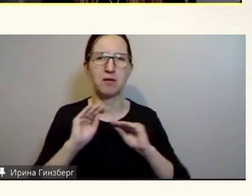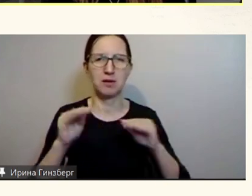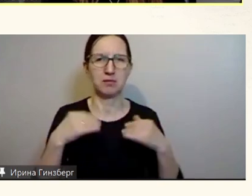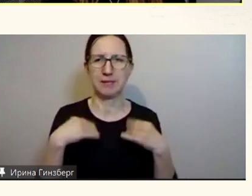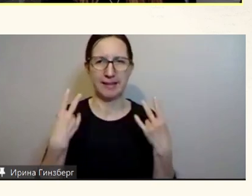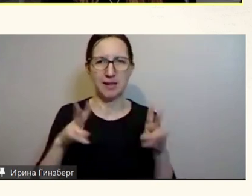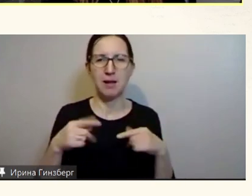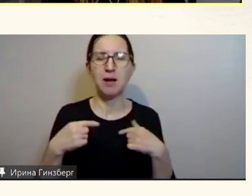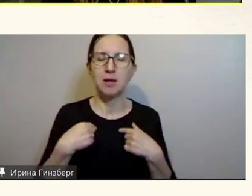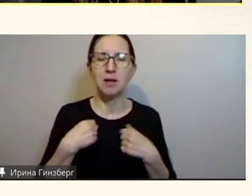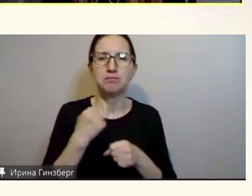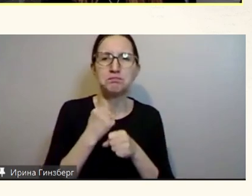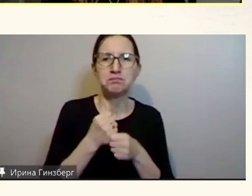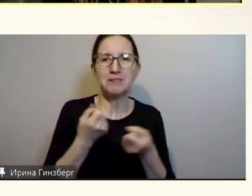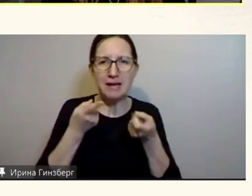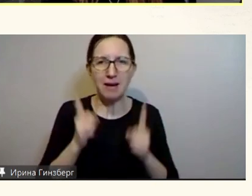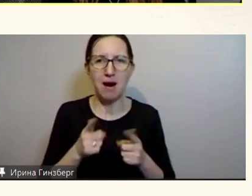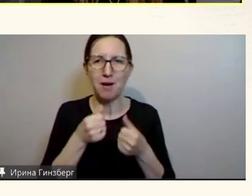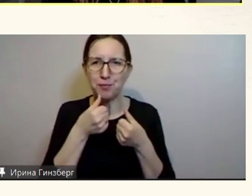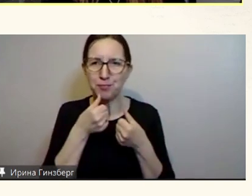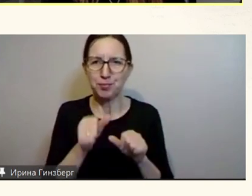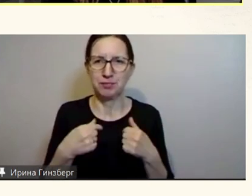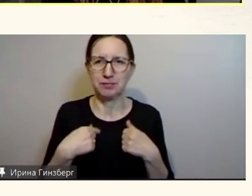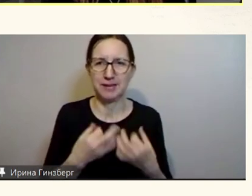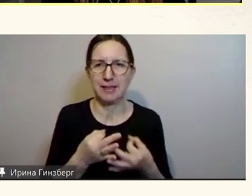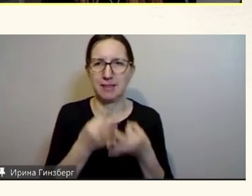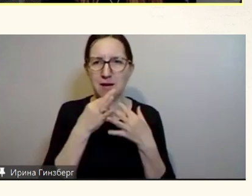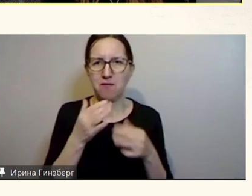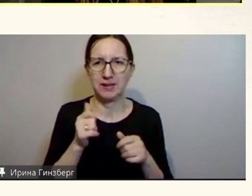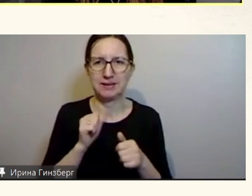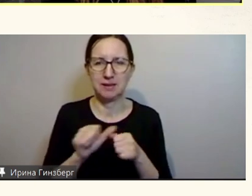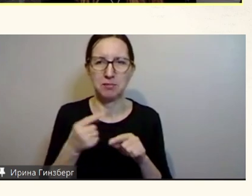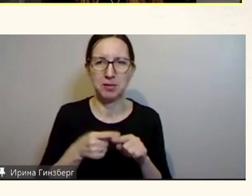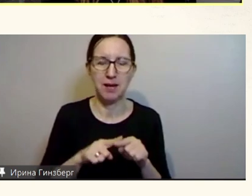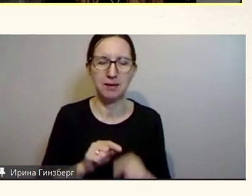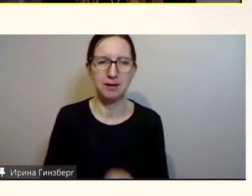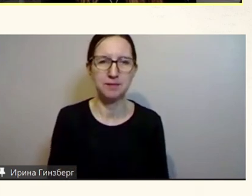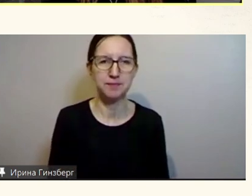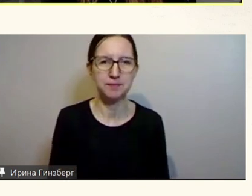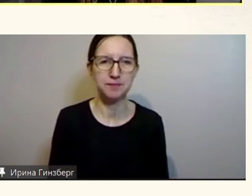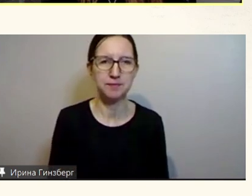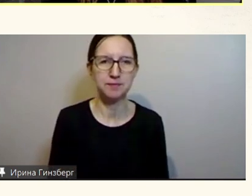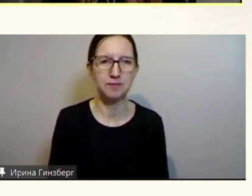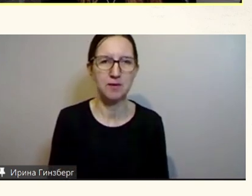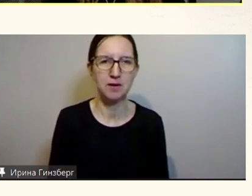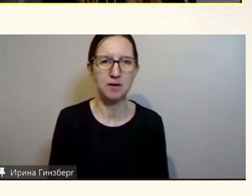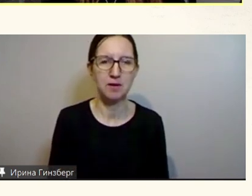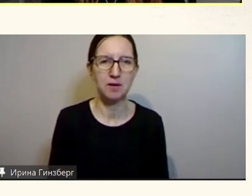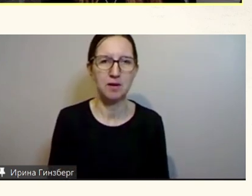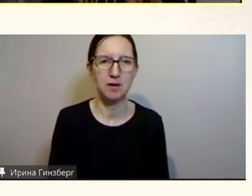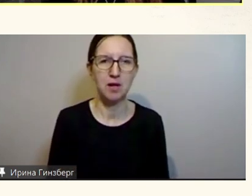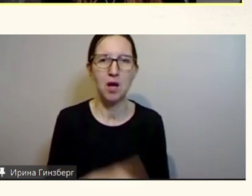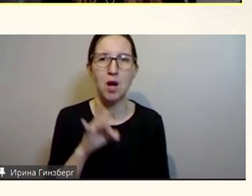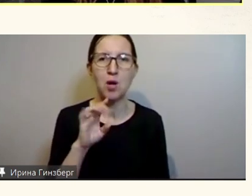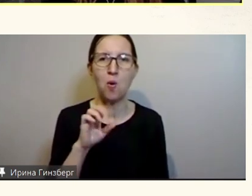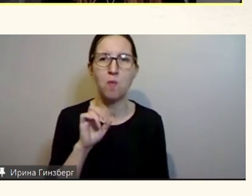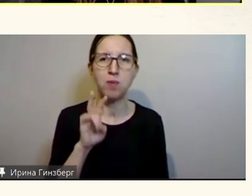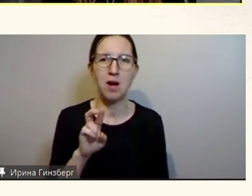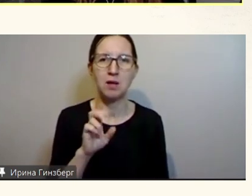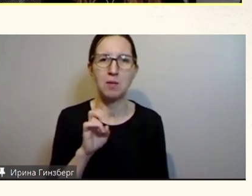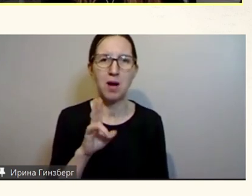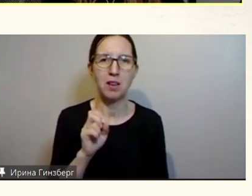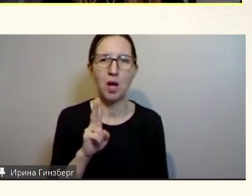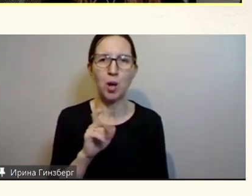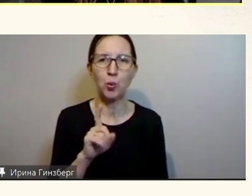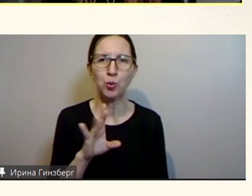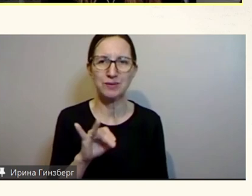an enormous project. Here is Robin Bonacorsi. She's a stunt woman.